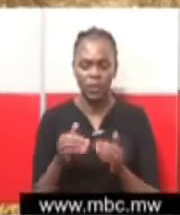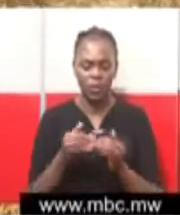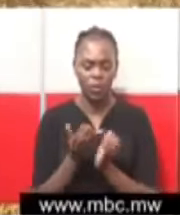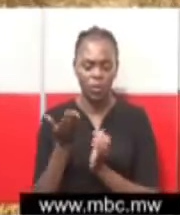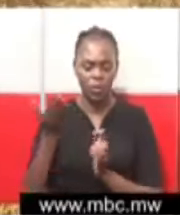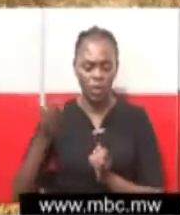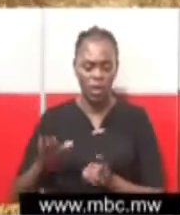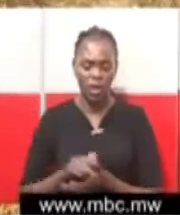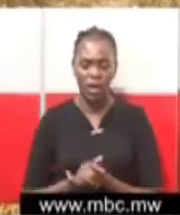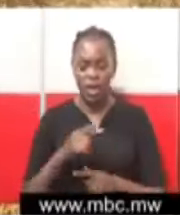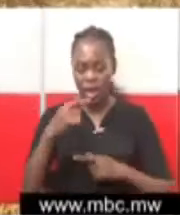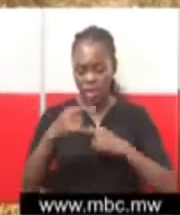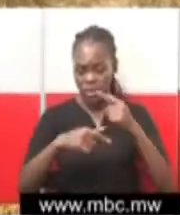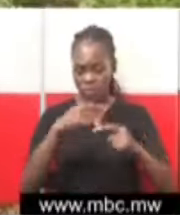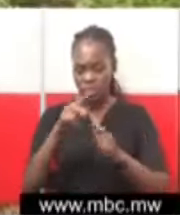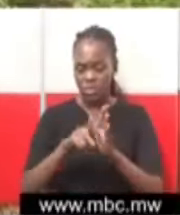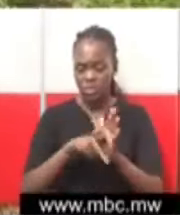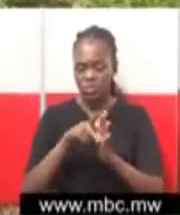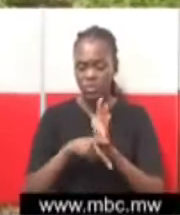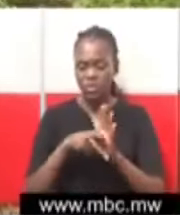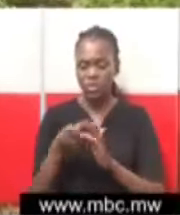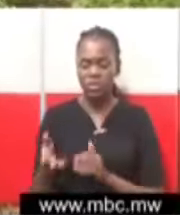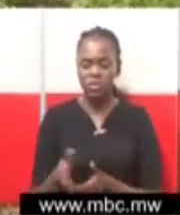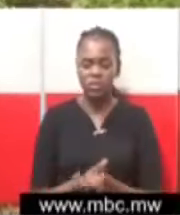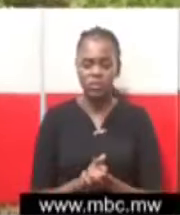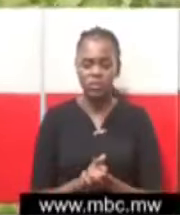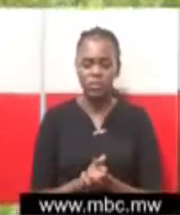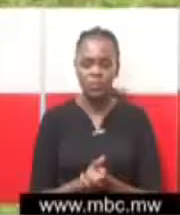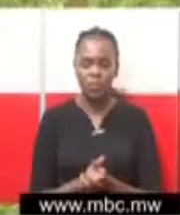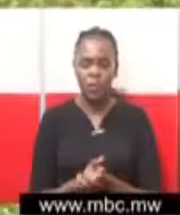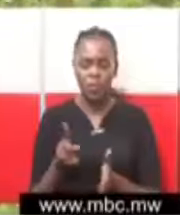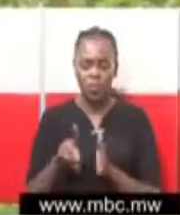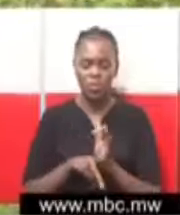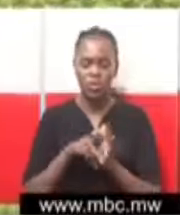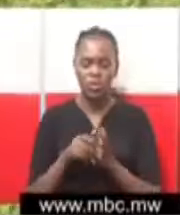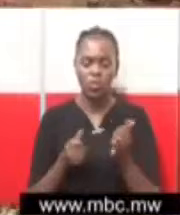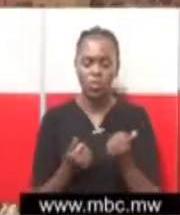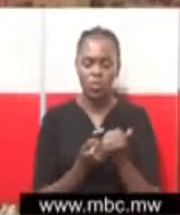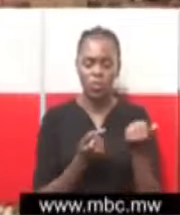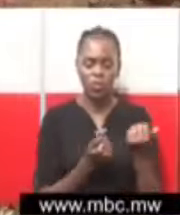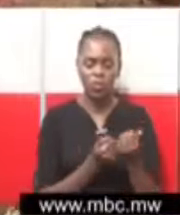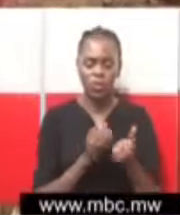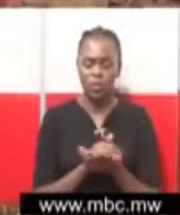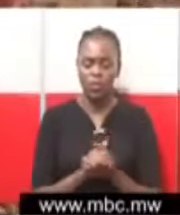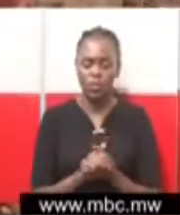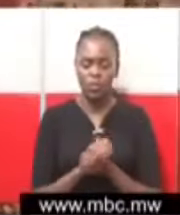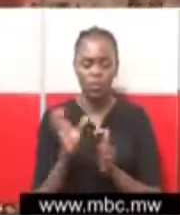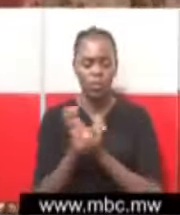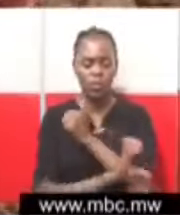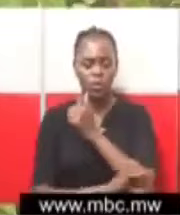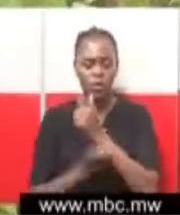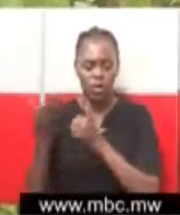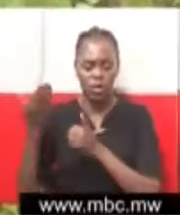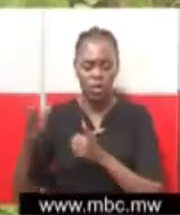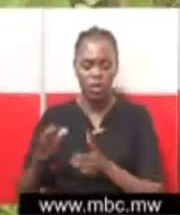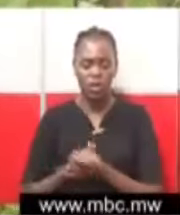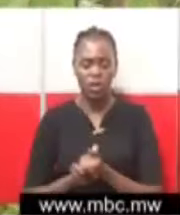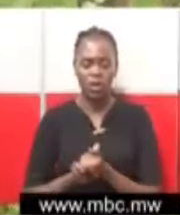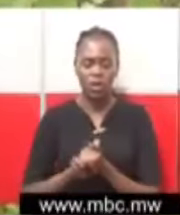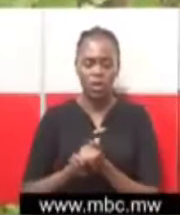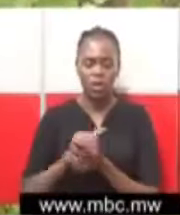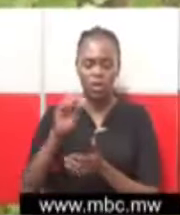off-takers that are working here in Rumpi will continue. The project is being funded by International Fund for Agriculture Development,